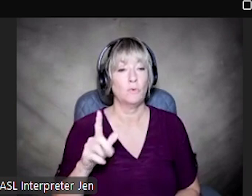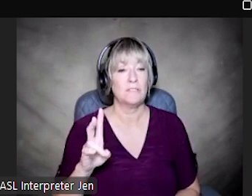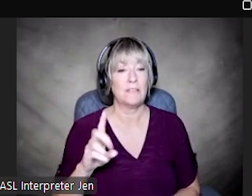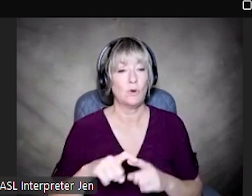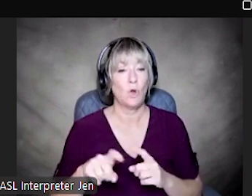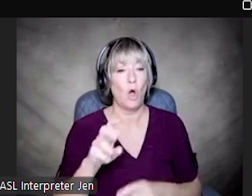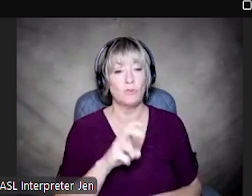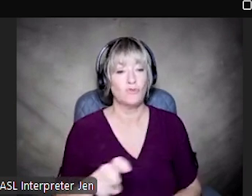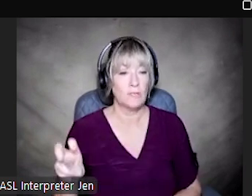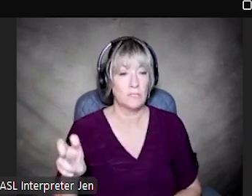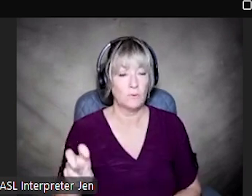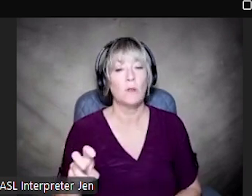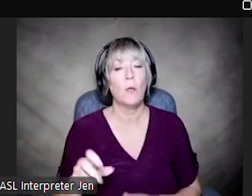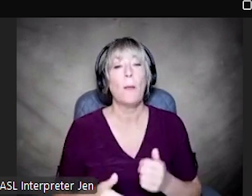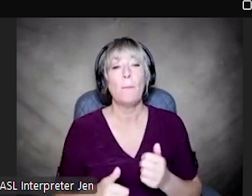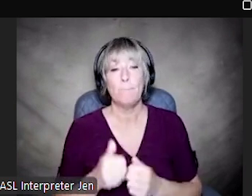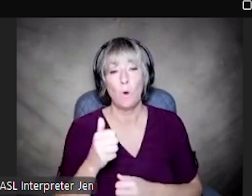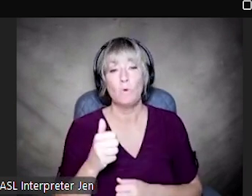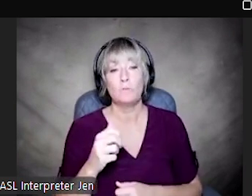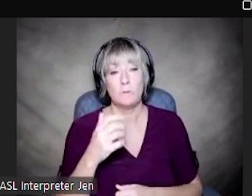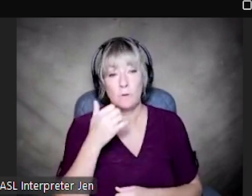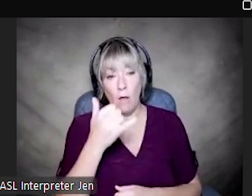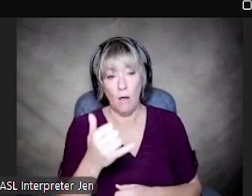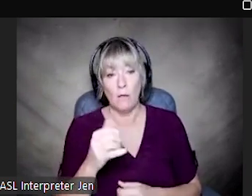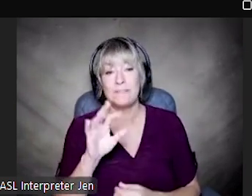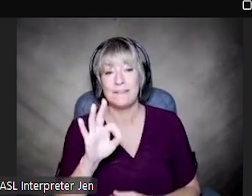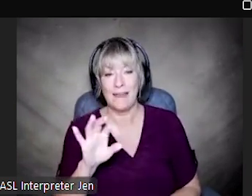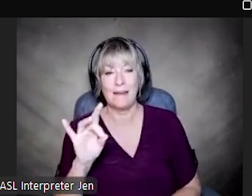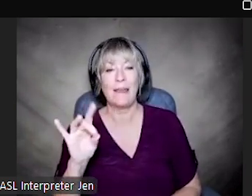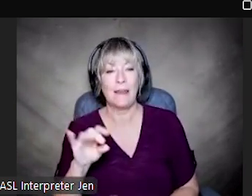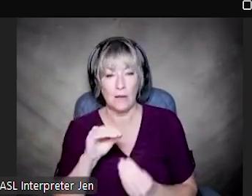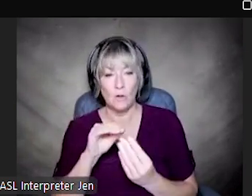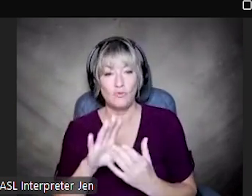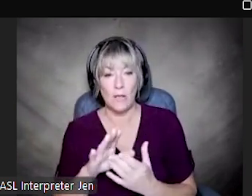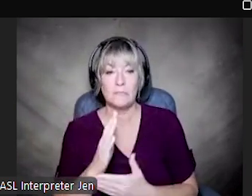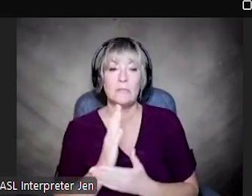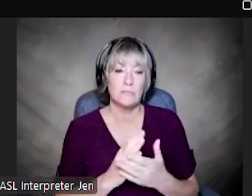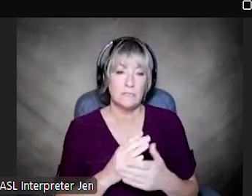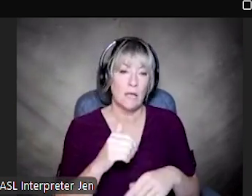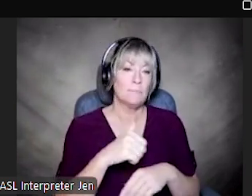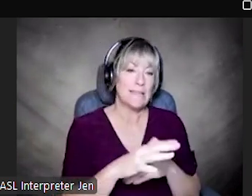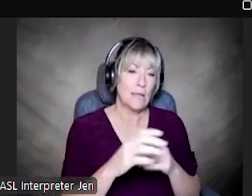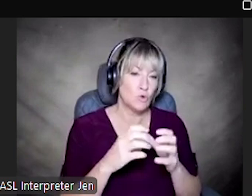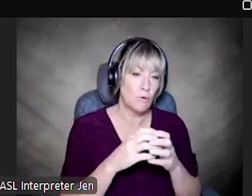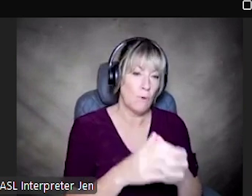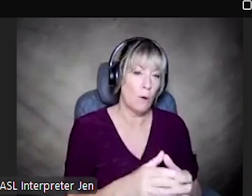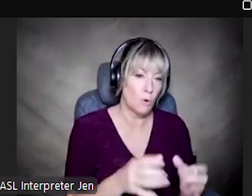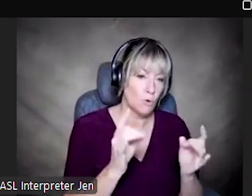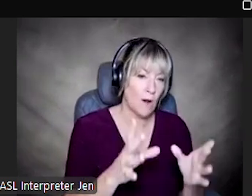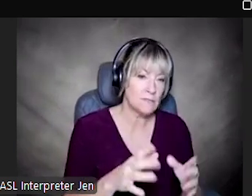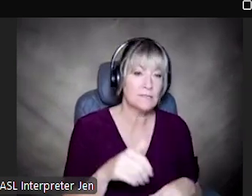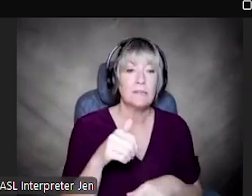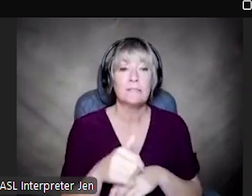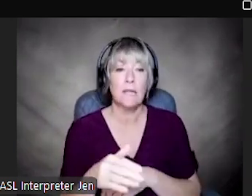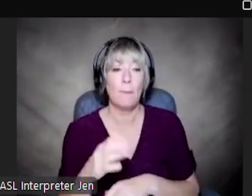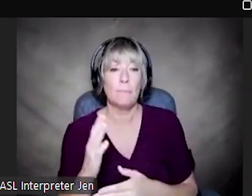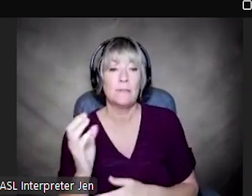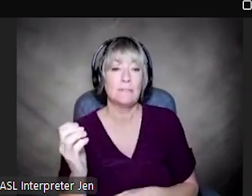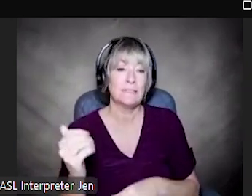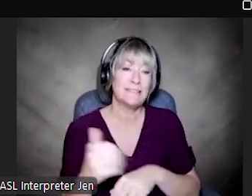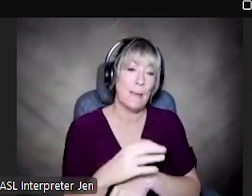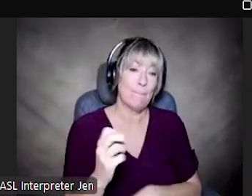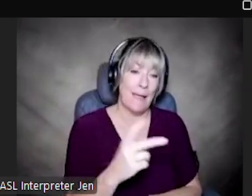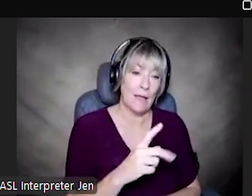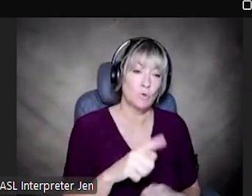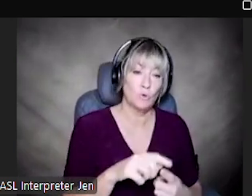transferred. Most calls were able to be addressed by 988. Some were sent to mobile crisis, and some were sent back to 911. And this shows us